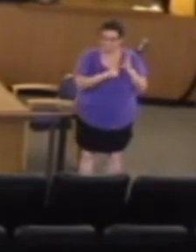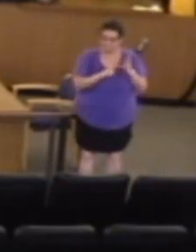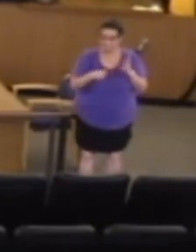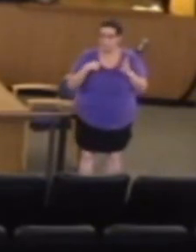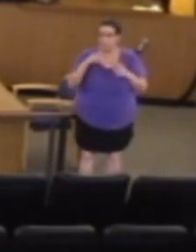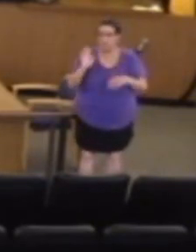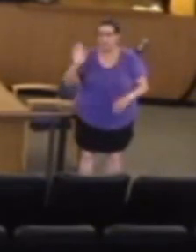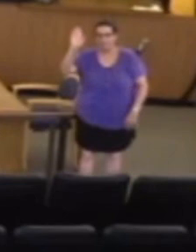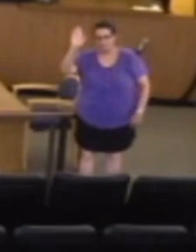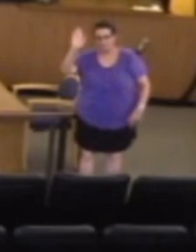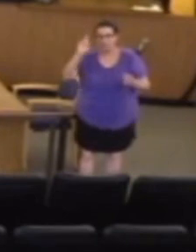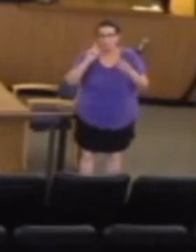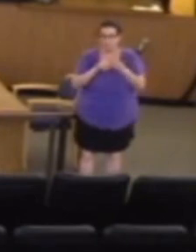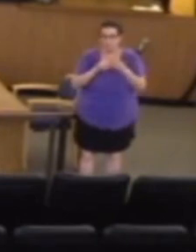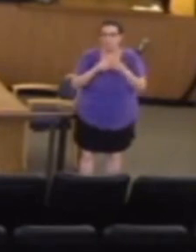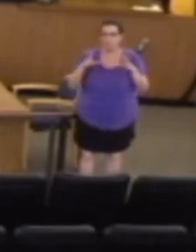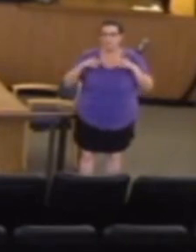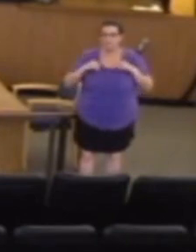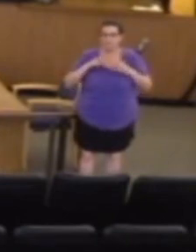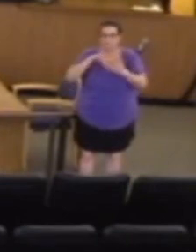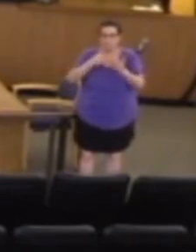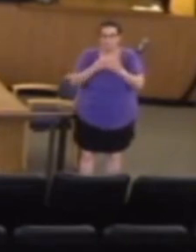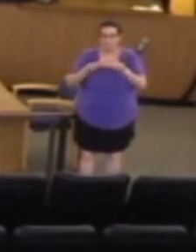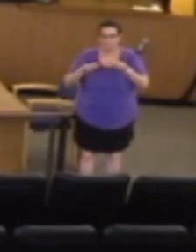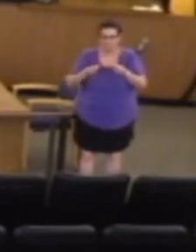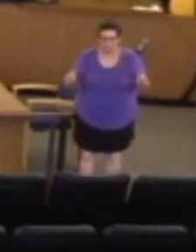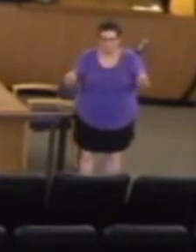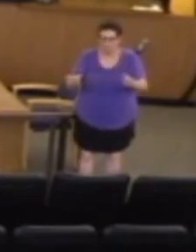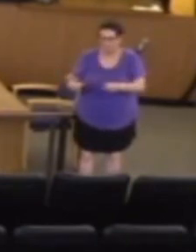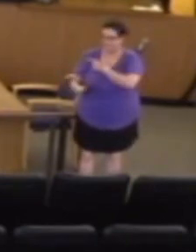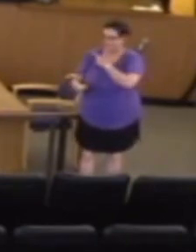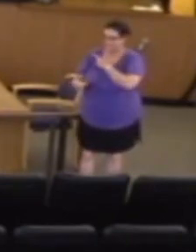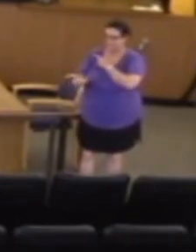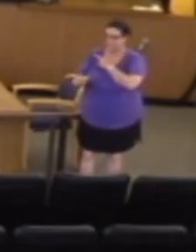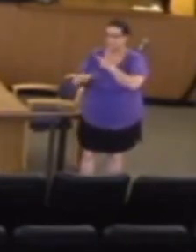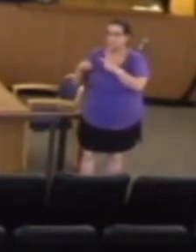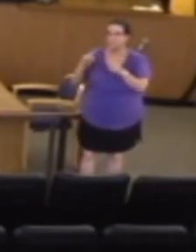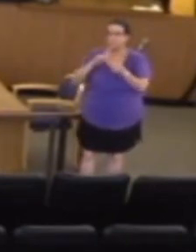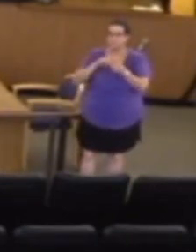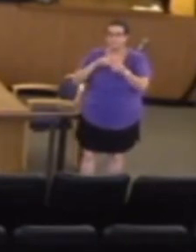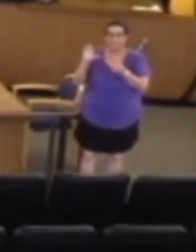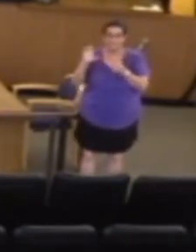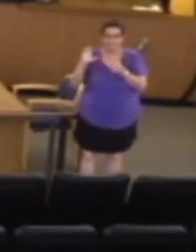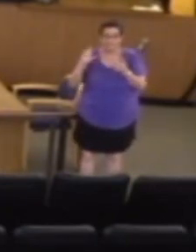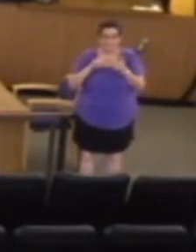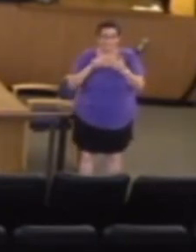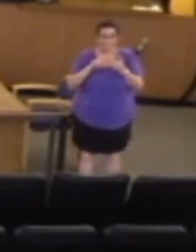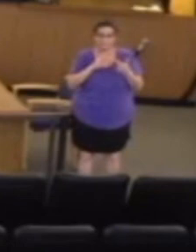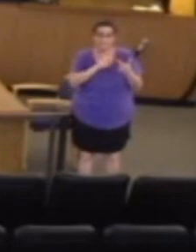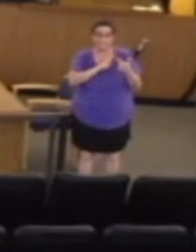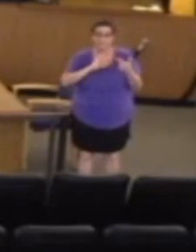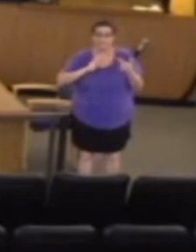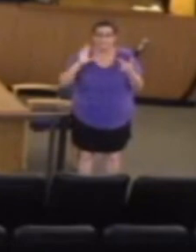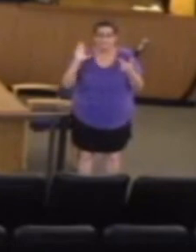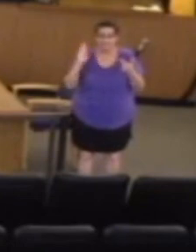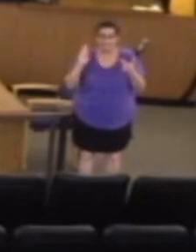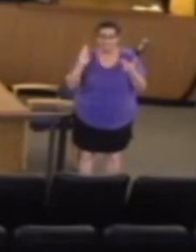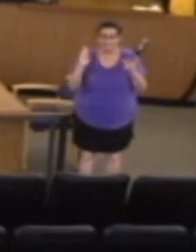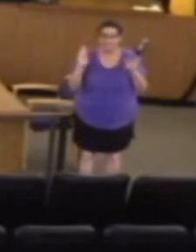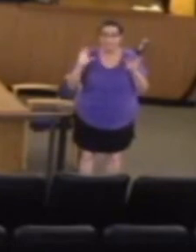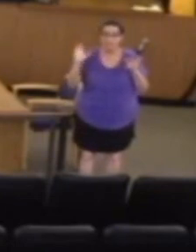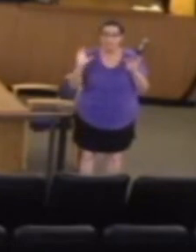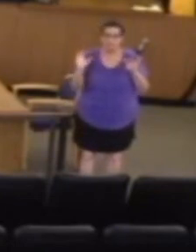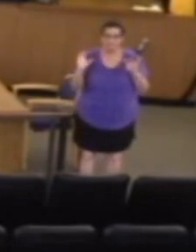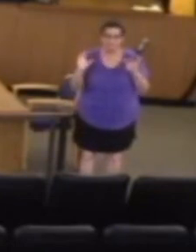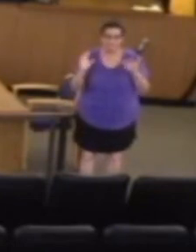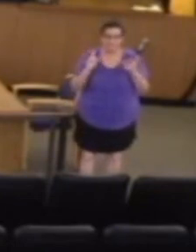items on today's calendar? I apologize. Second. Okay. Supervisor Clavin? Aye. Councilman Blakeman? Aye. Councilman Carini?